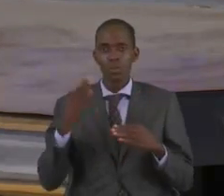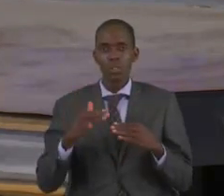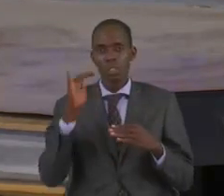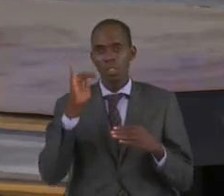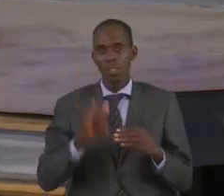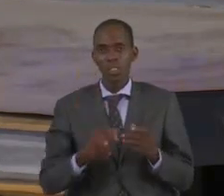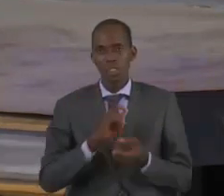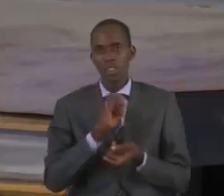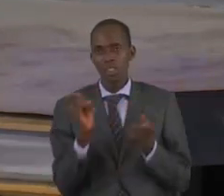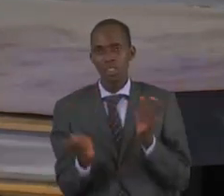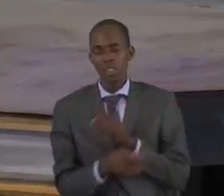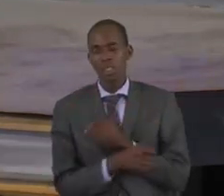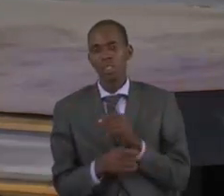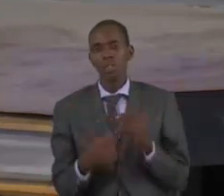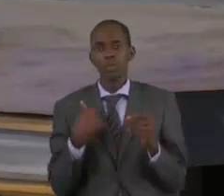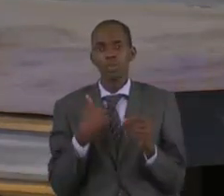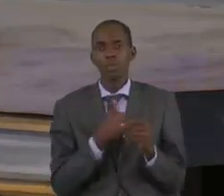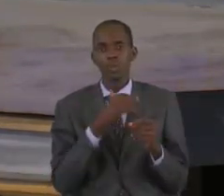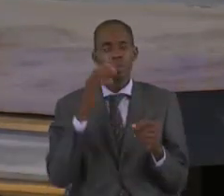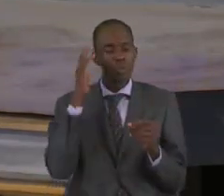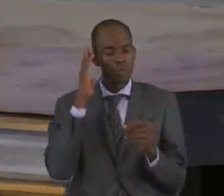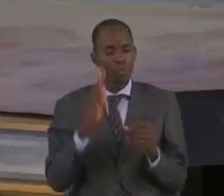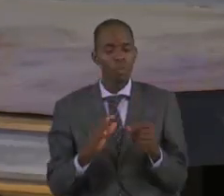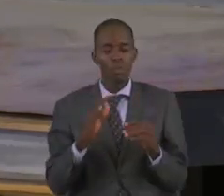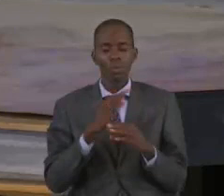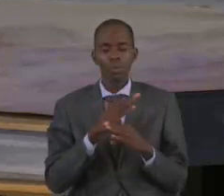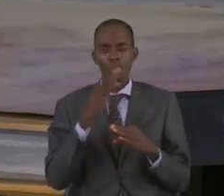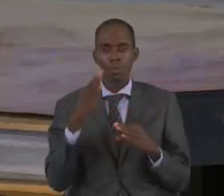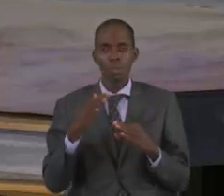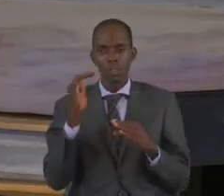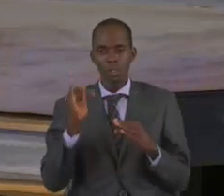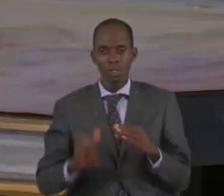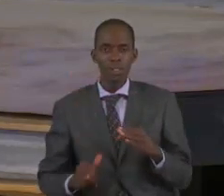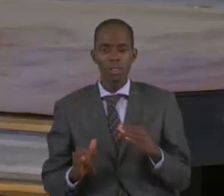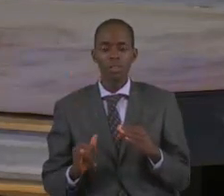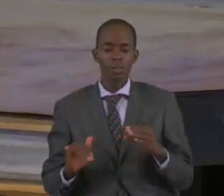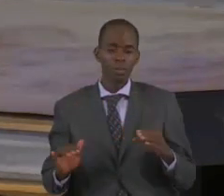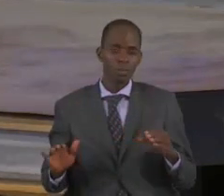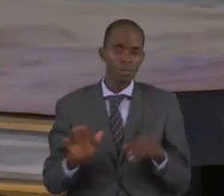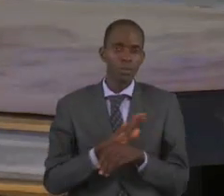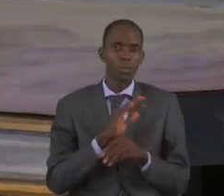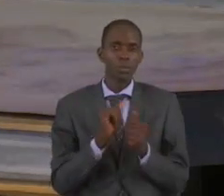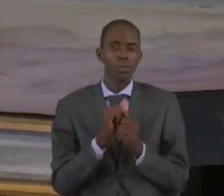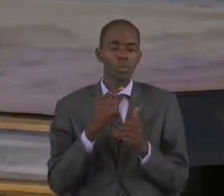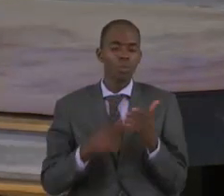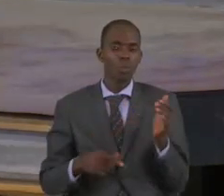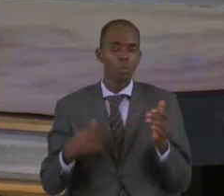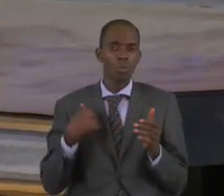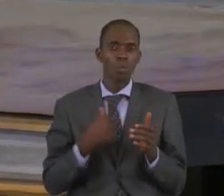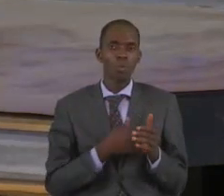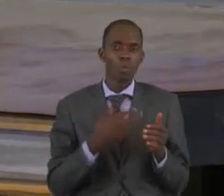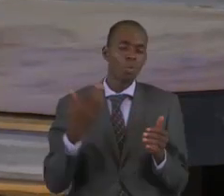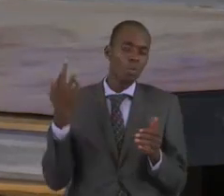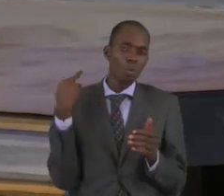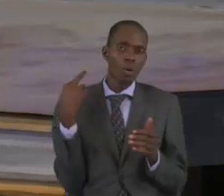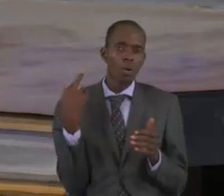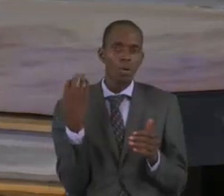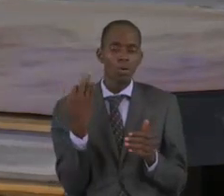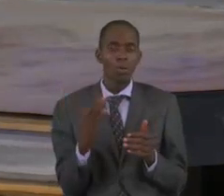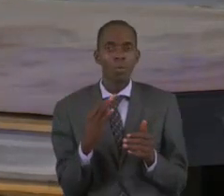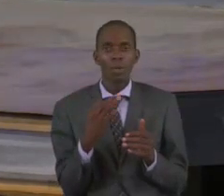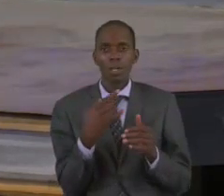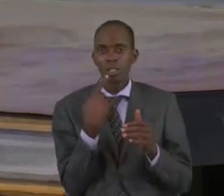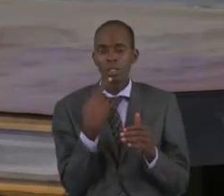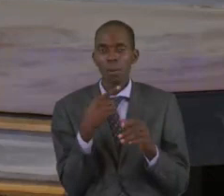will totally depart from where what we were in the past. Now in verse 15, it says,